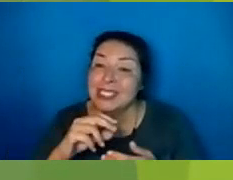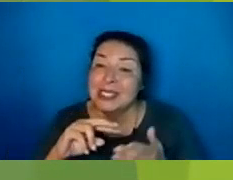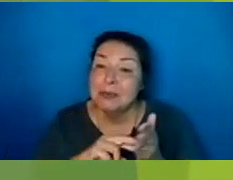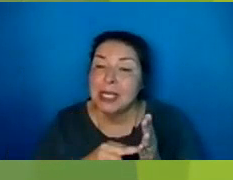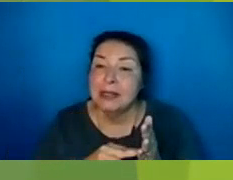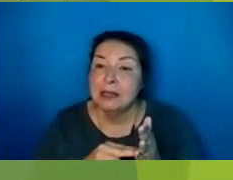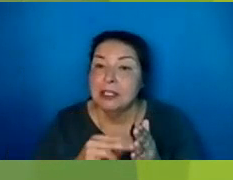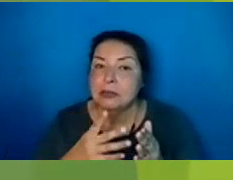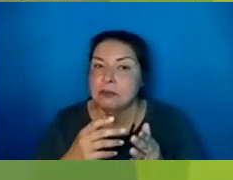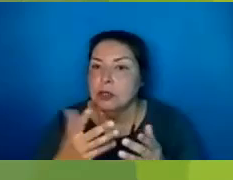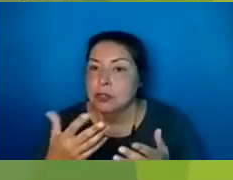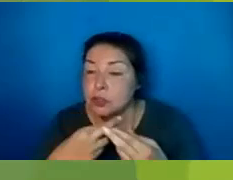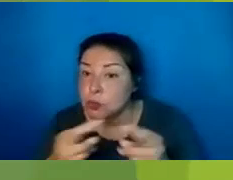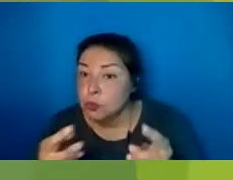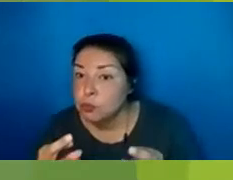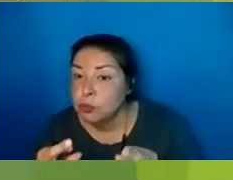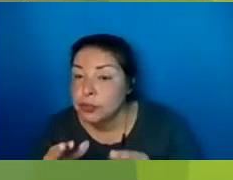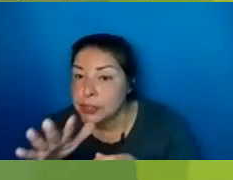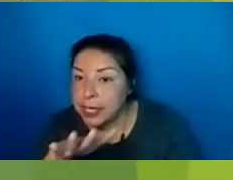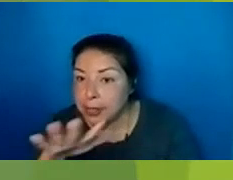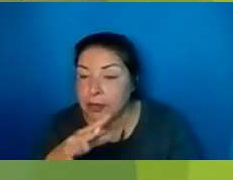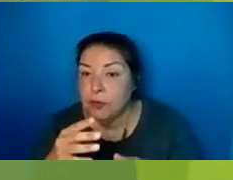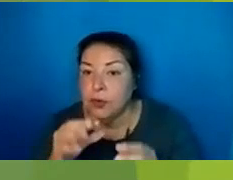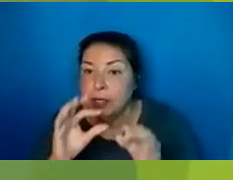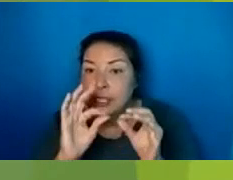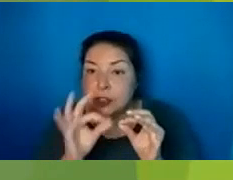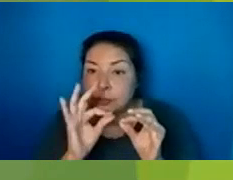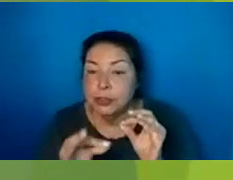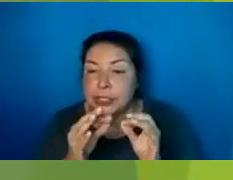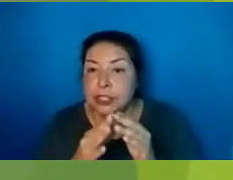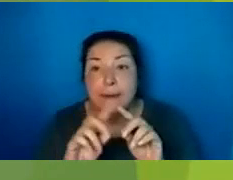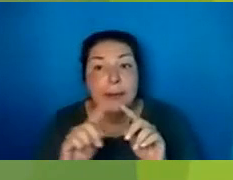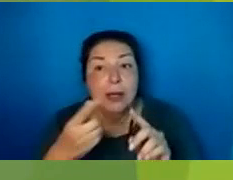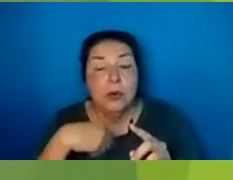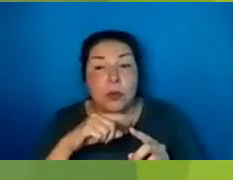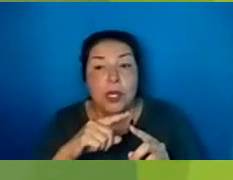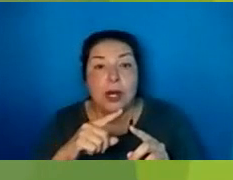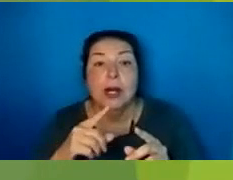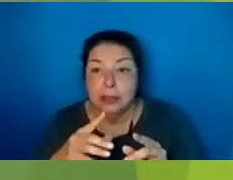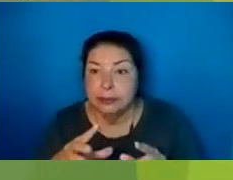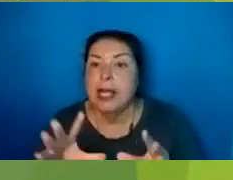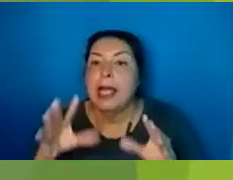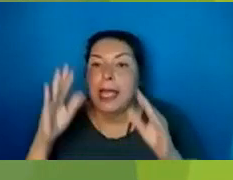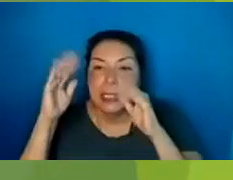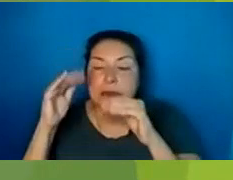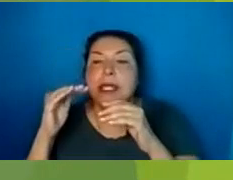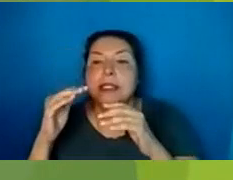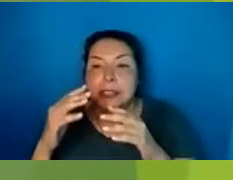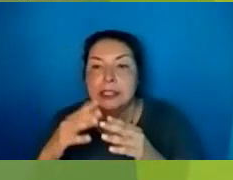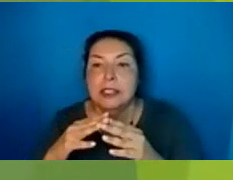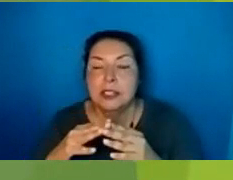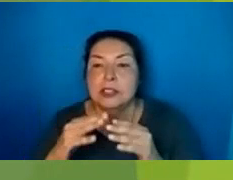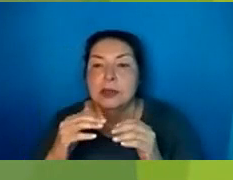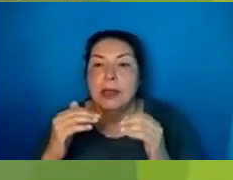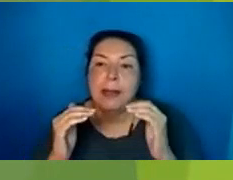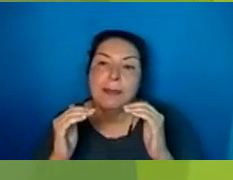interpretation, but now it is something that we are held into account for. Now,